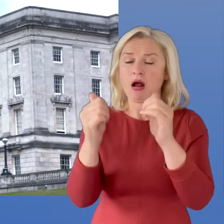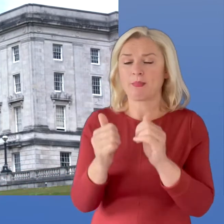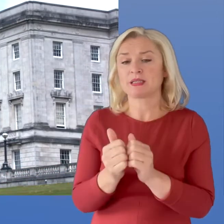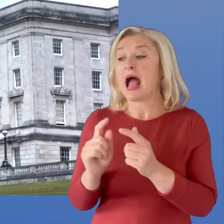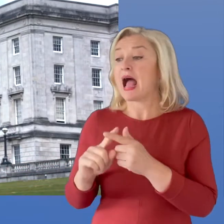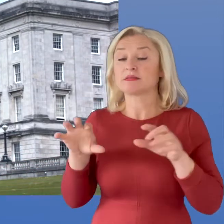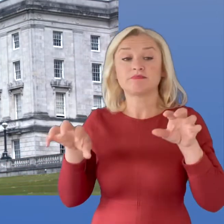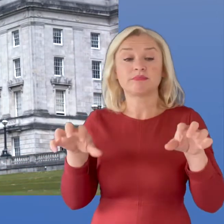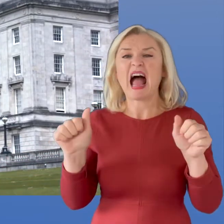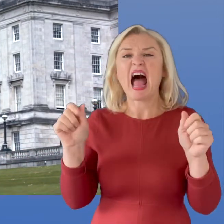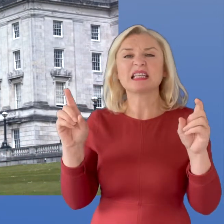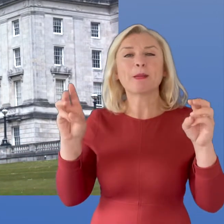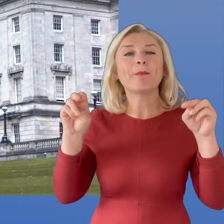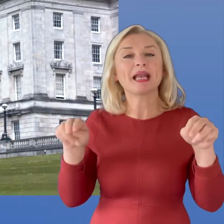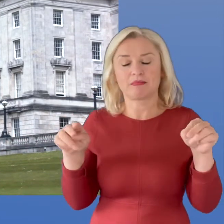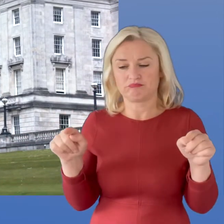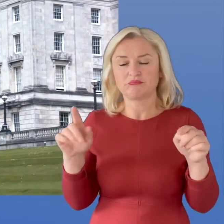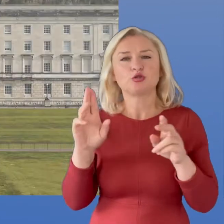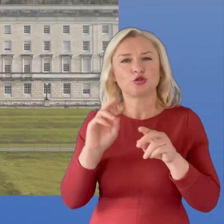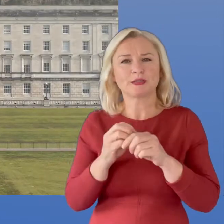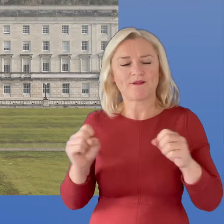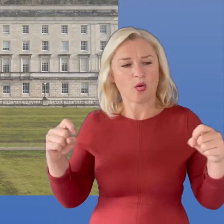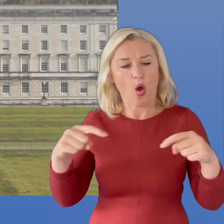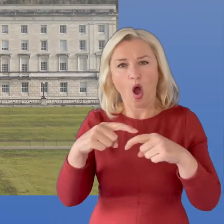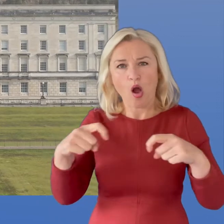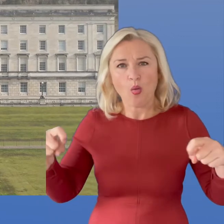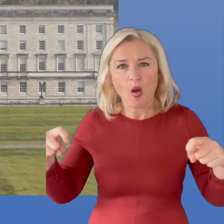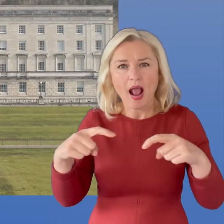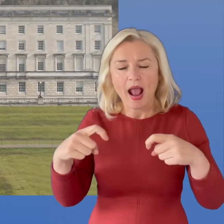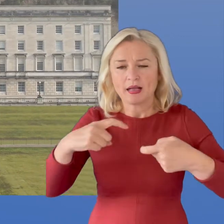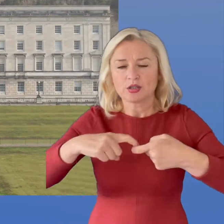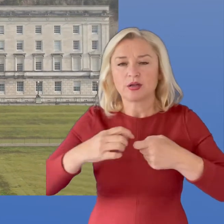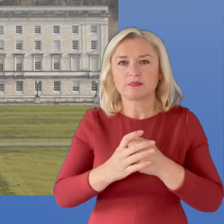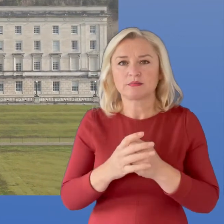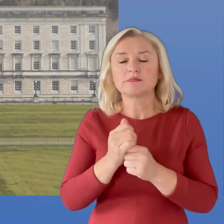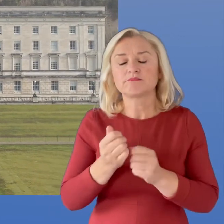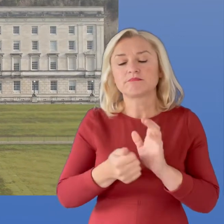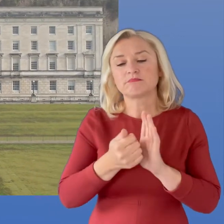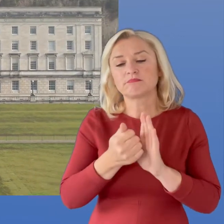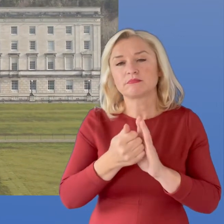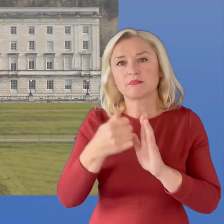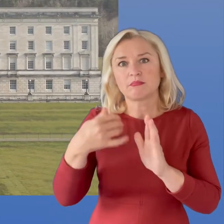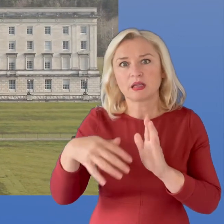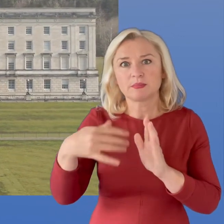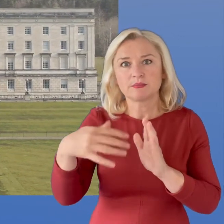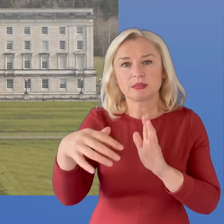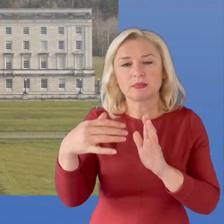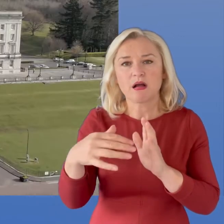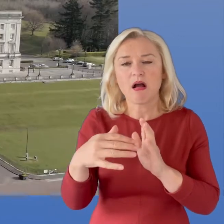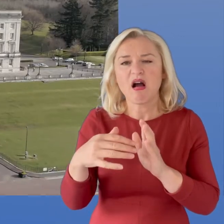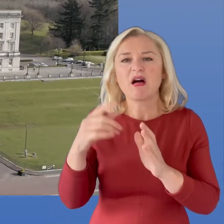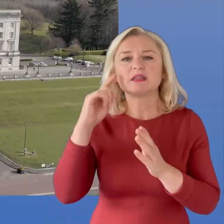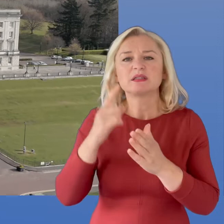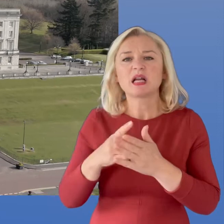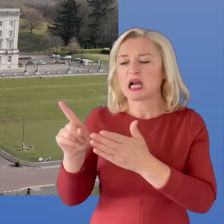would be joined to the Parliament building by walkways. However, rising costs during construction meant that the erection of the additional buildings was